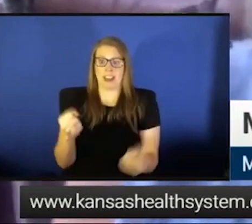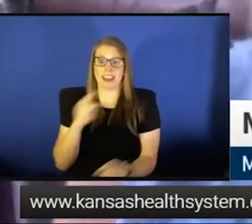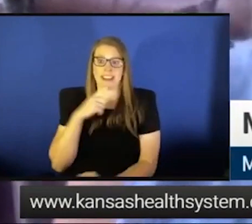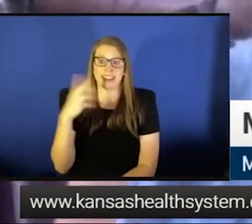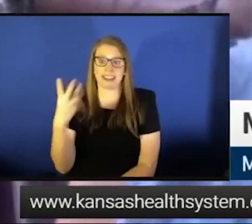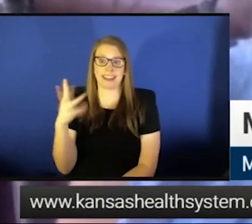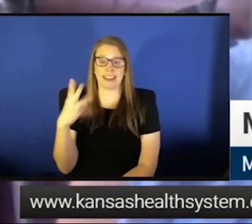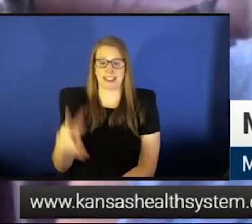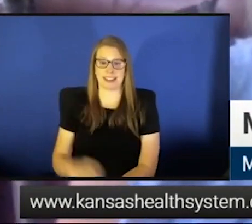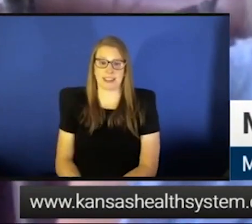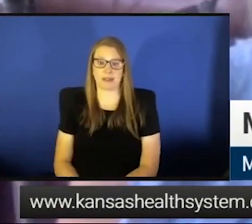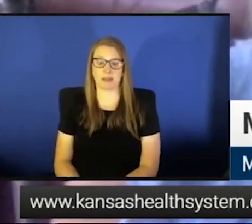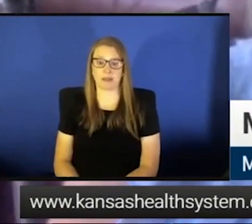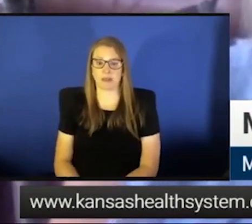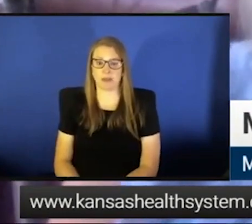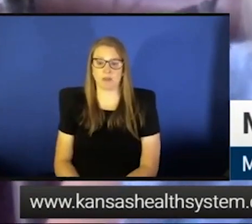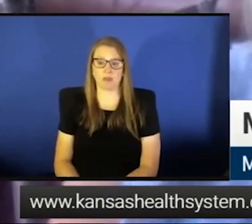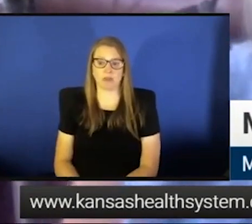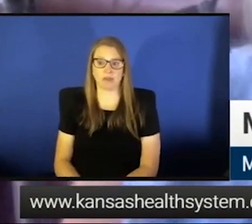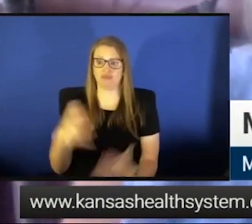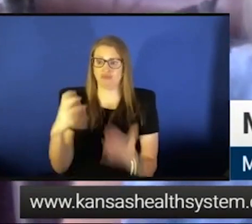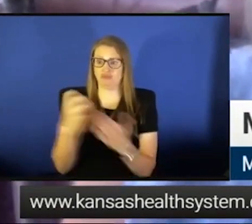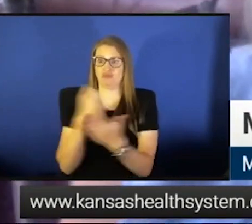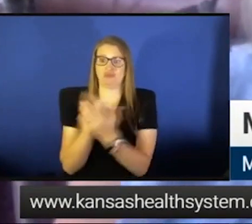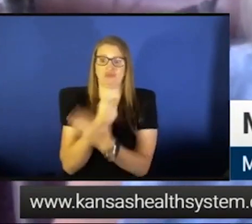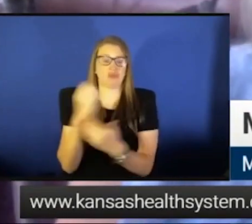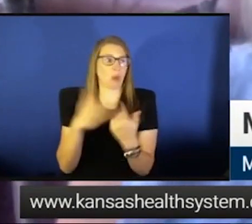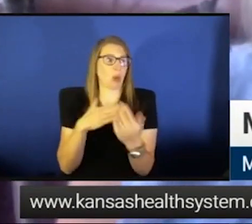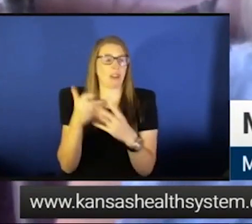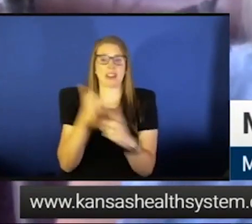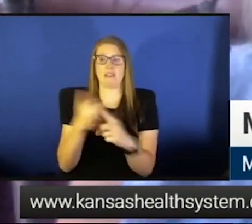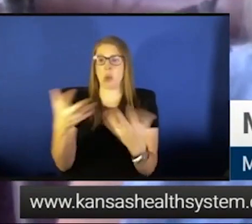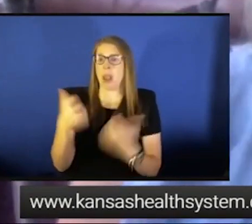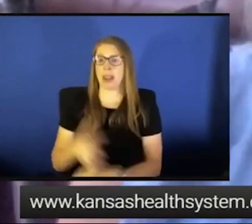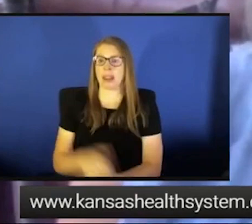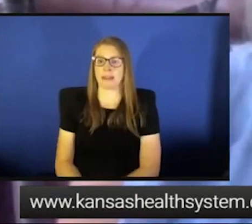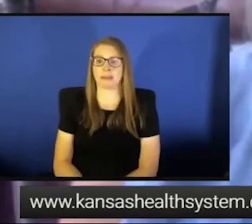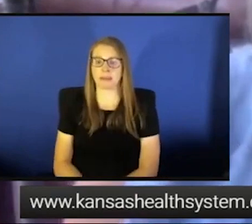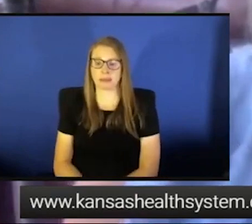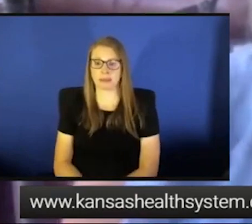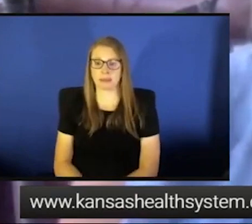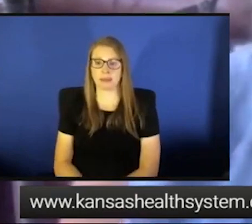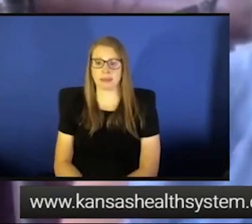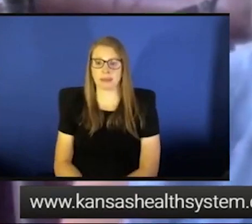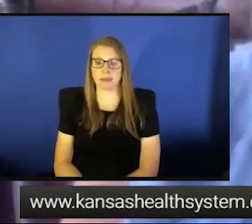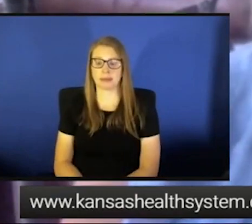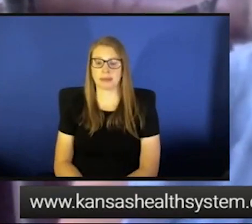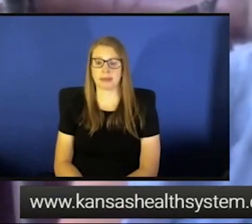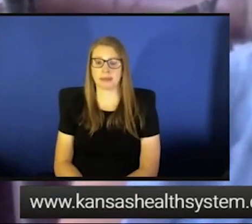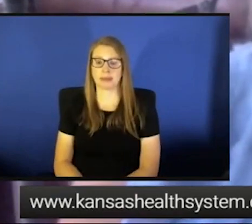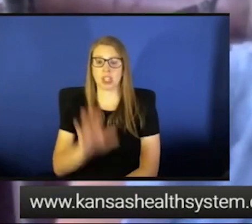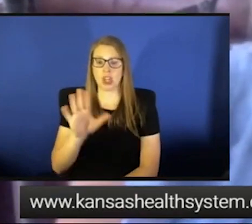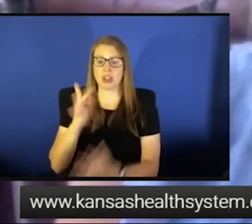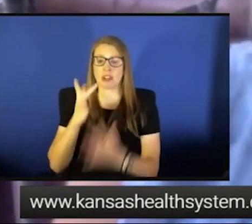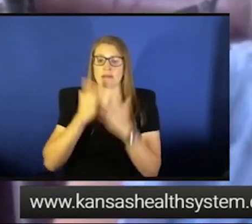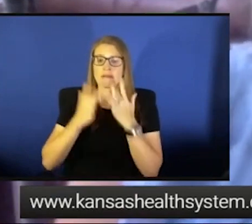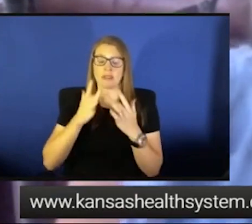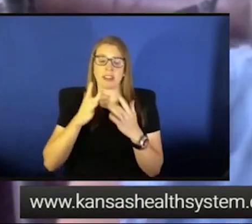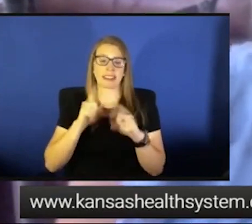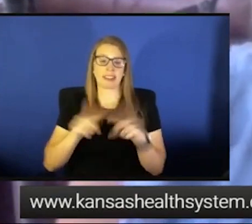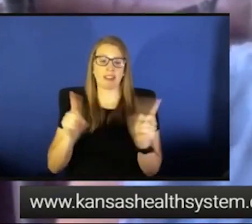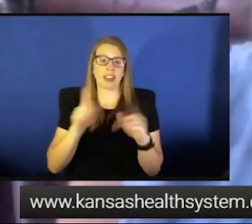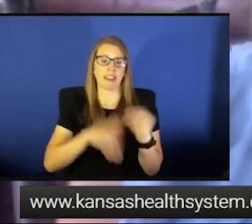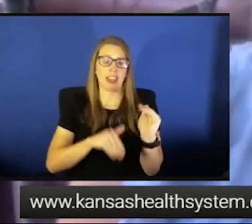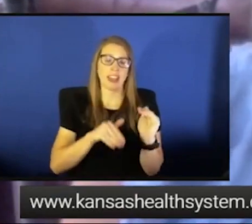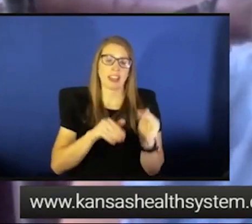had the world in front of her, could have done whatever she wanted. And her deficits are very, very different than Molly's.